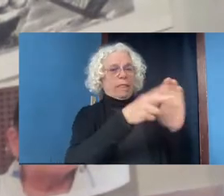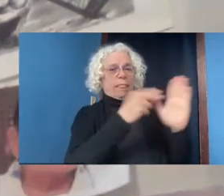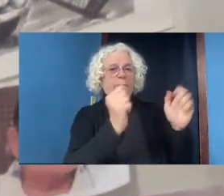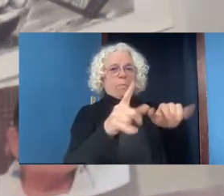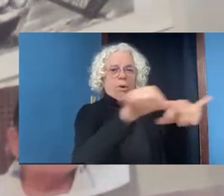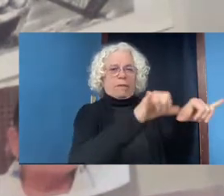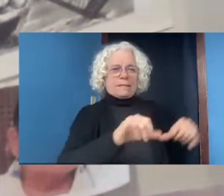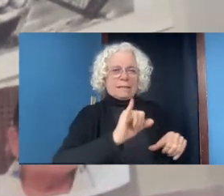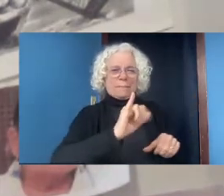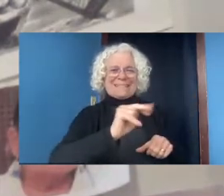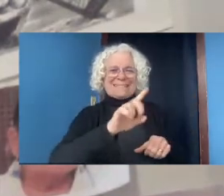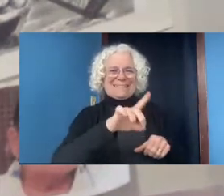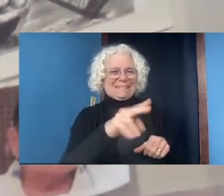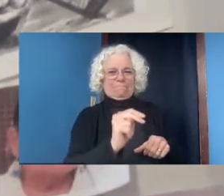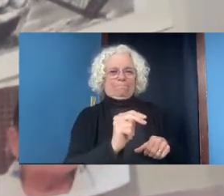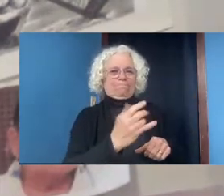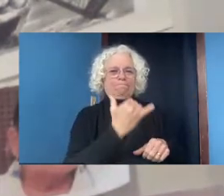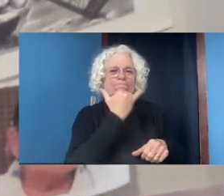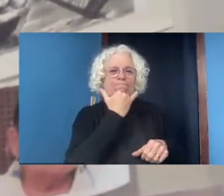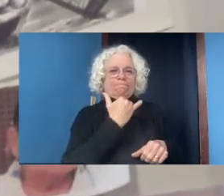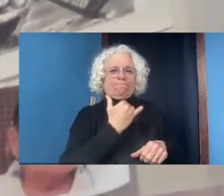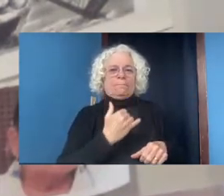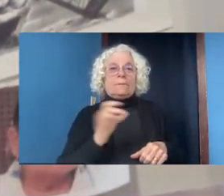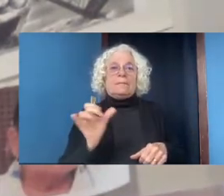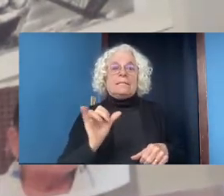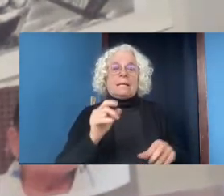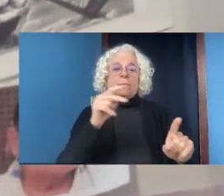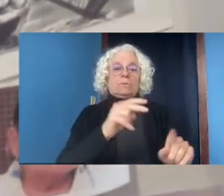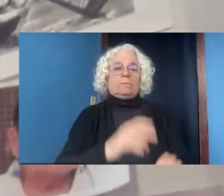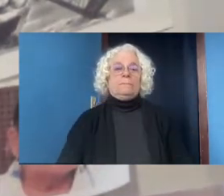kind of where we're coming from too.